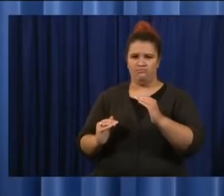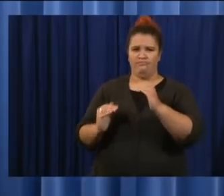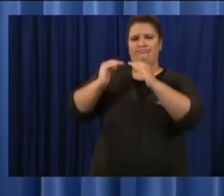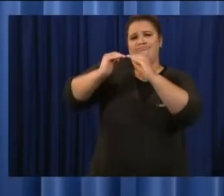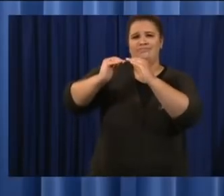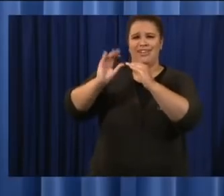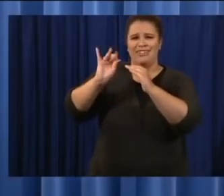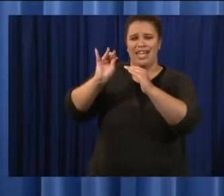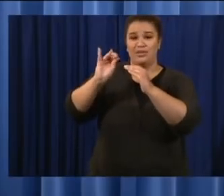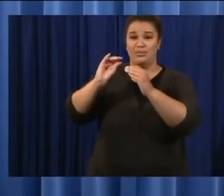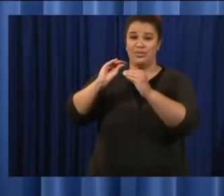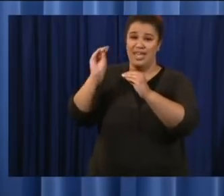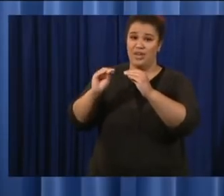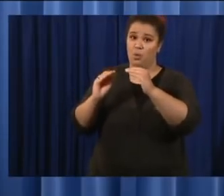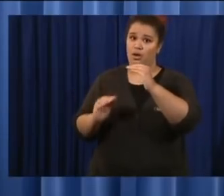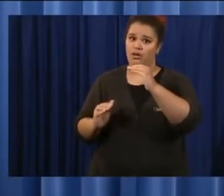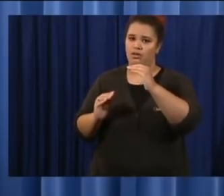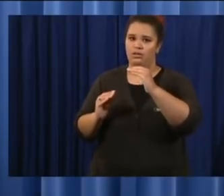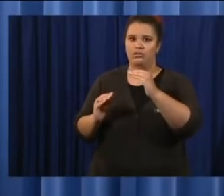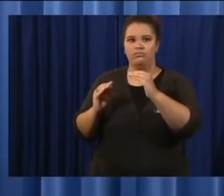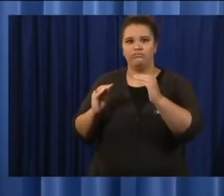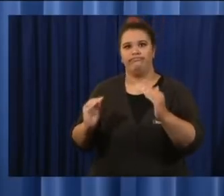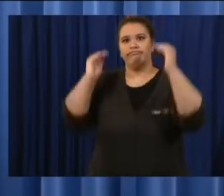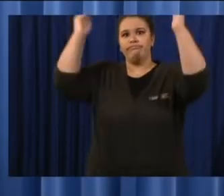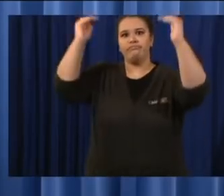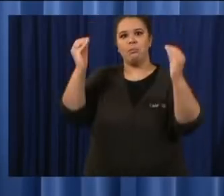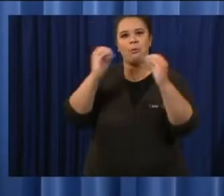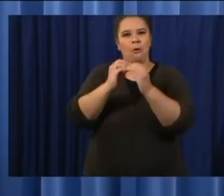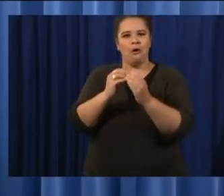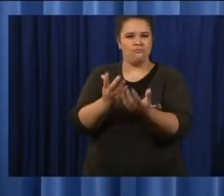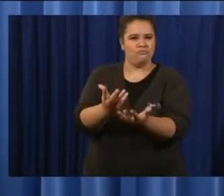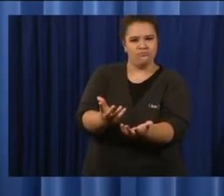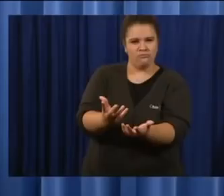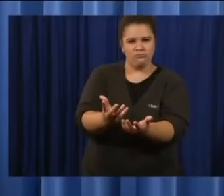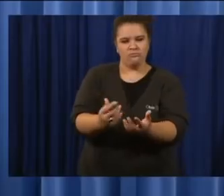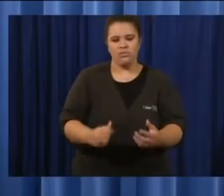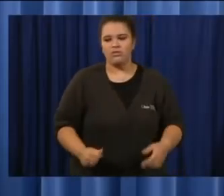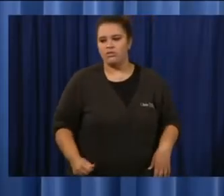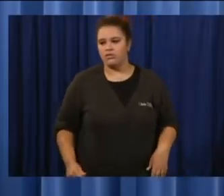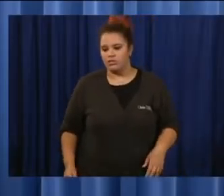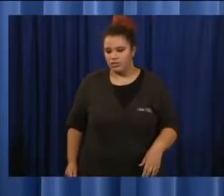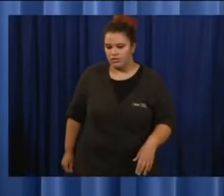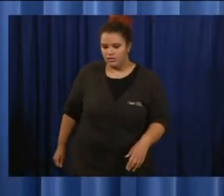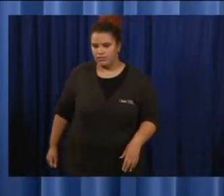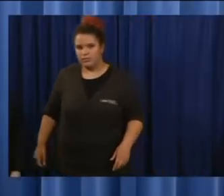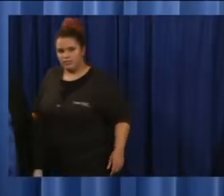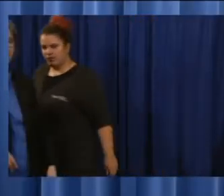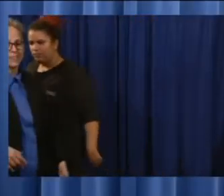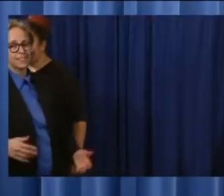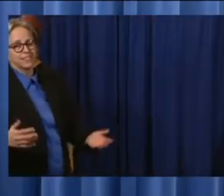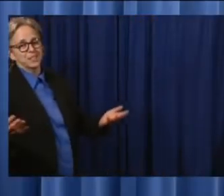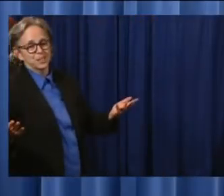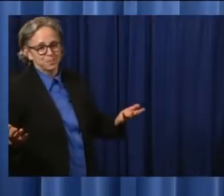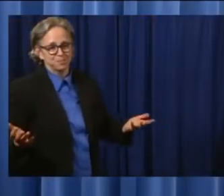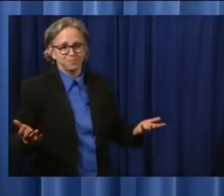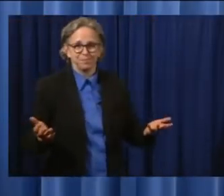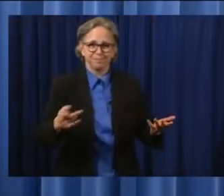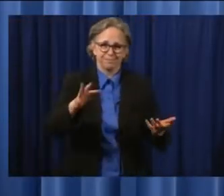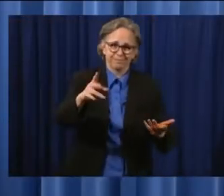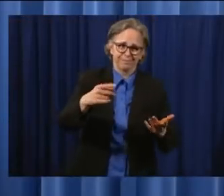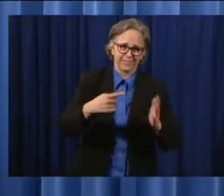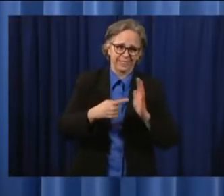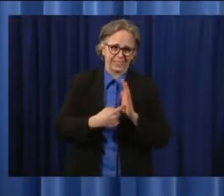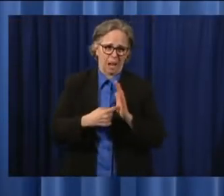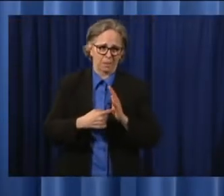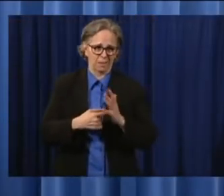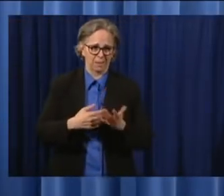Well, I think anybody who just listened, for example, to Jeff, that's a pretty compelling story. And I